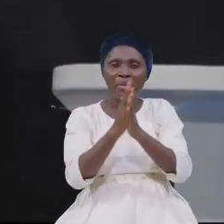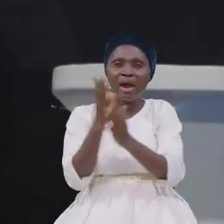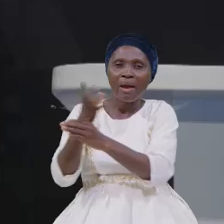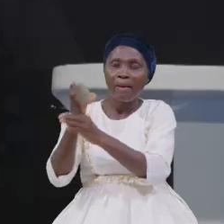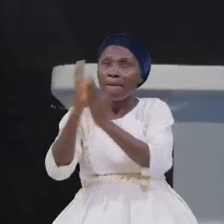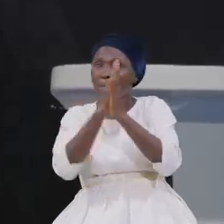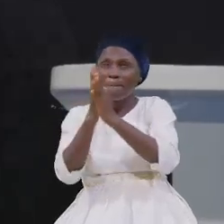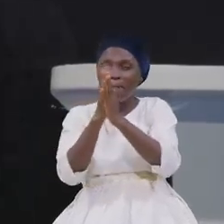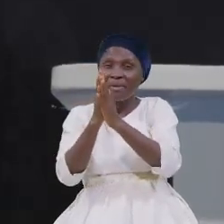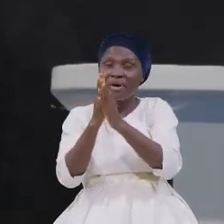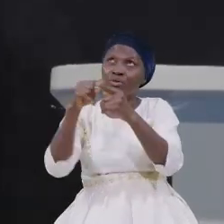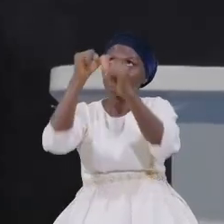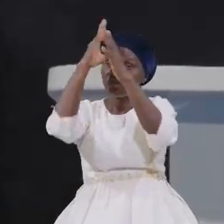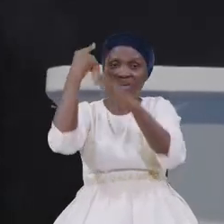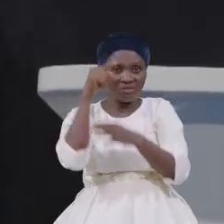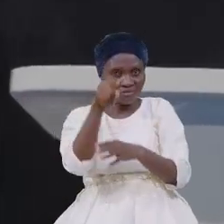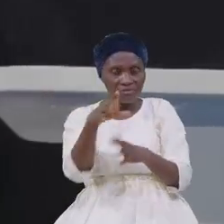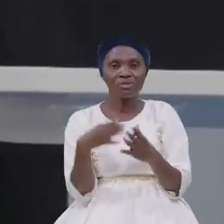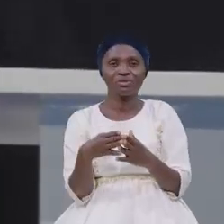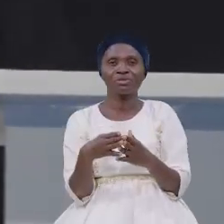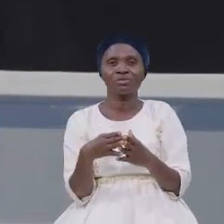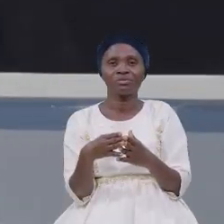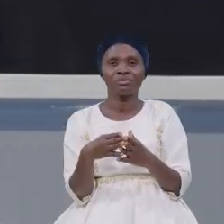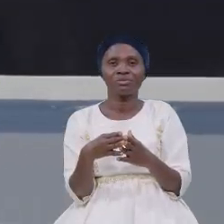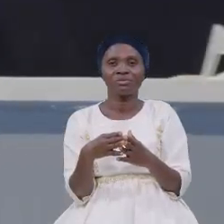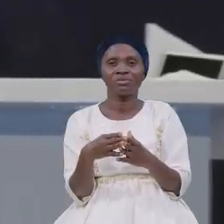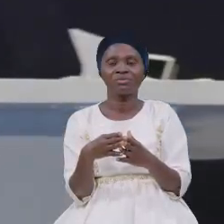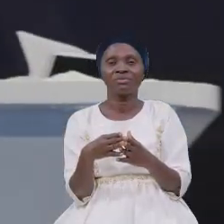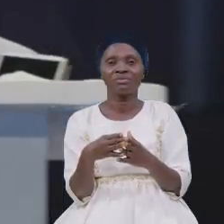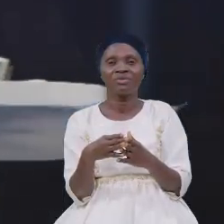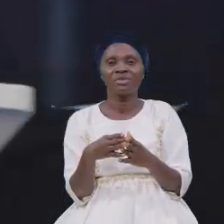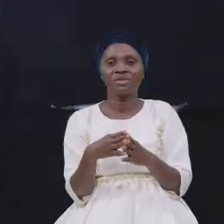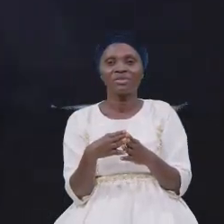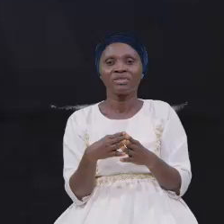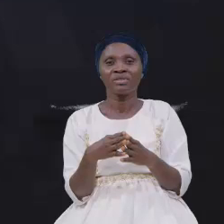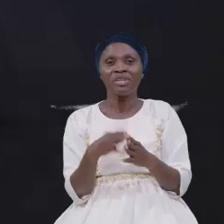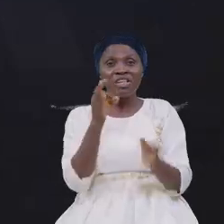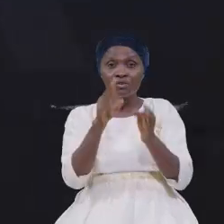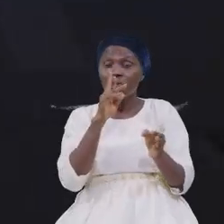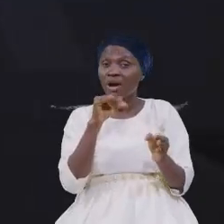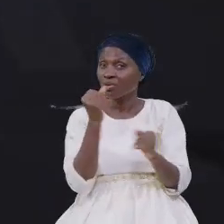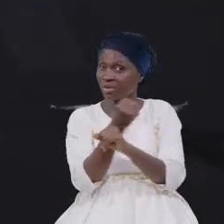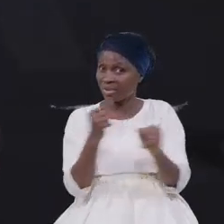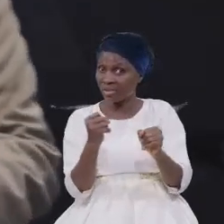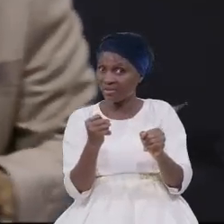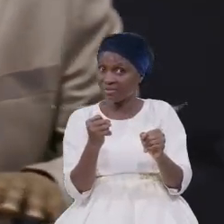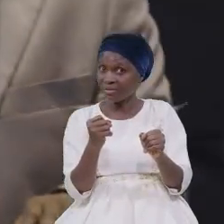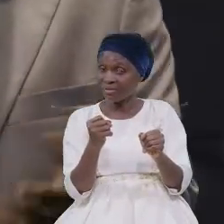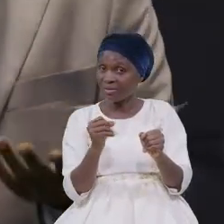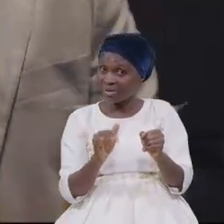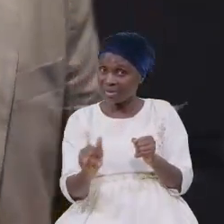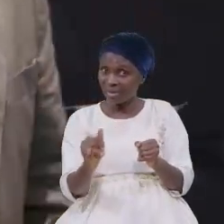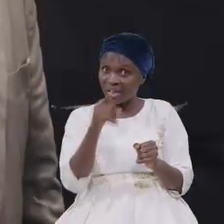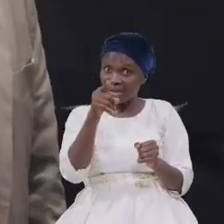you. If you are not saved yet, he's praying, he's saying, save him tonight, save him tonight, save him tonight. If you have